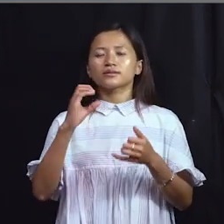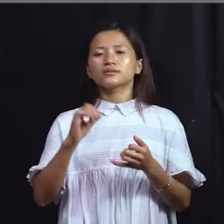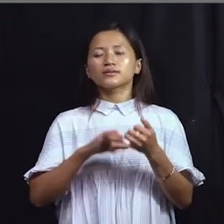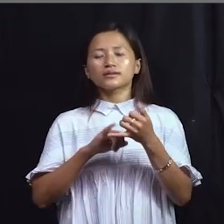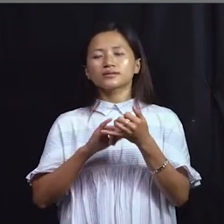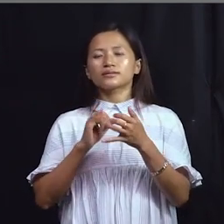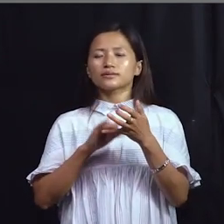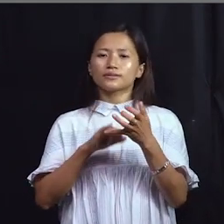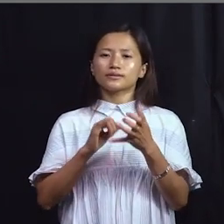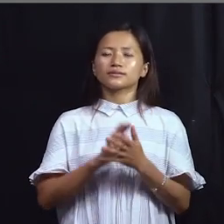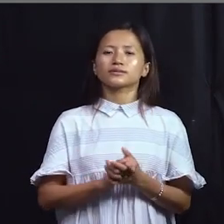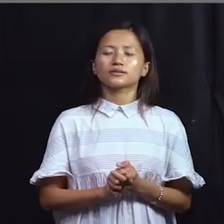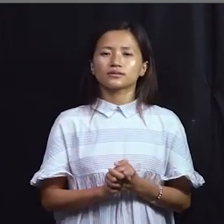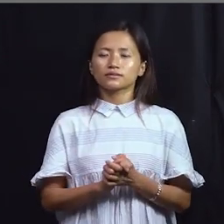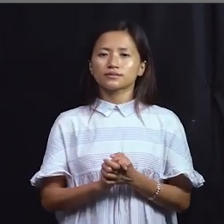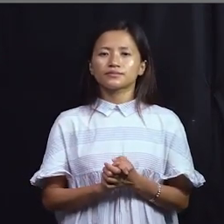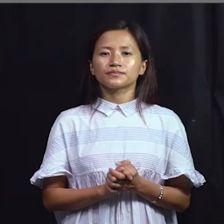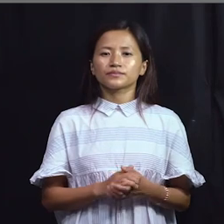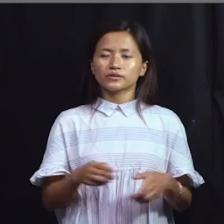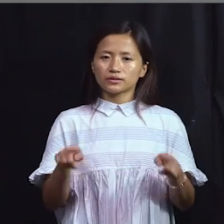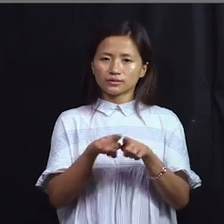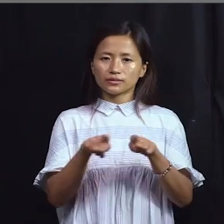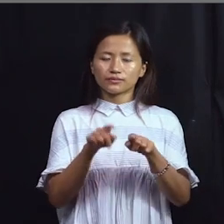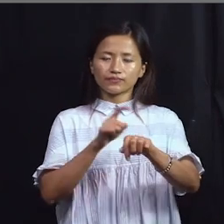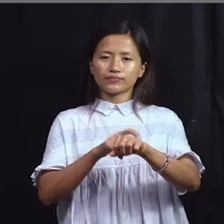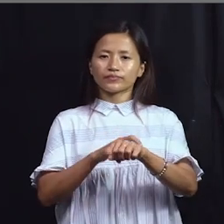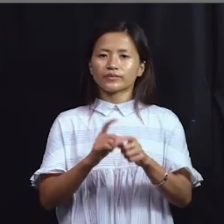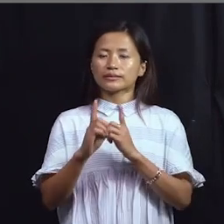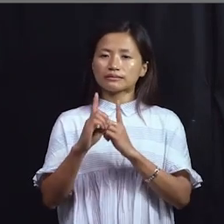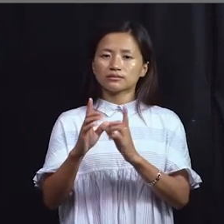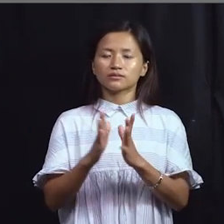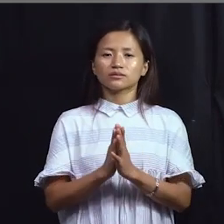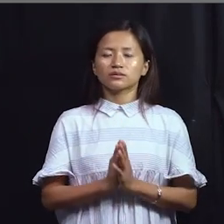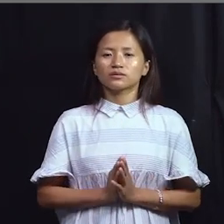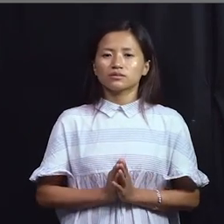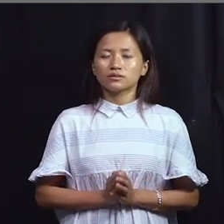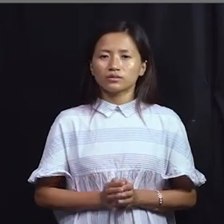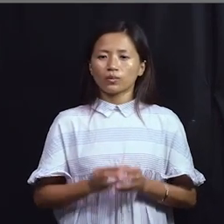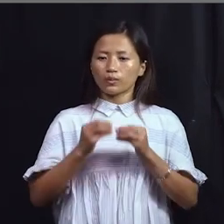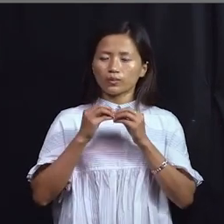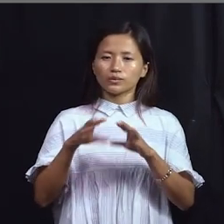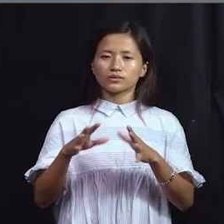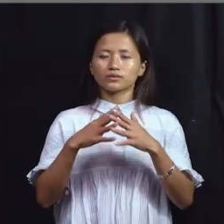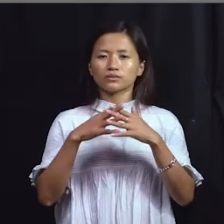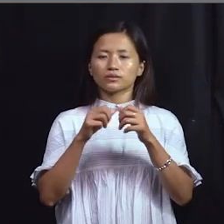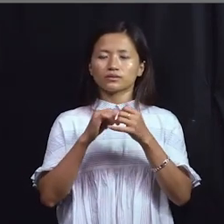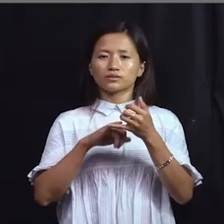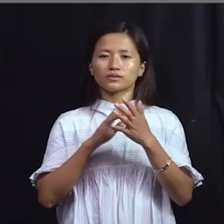to creation of liability. At the same time, it will also lead to wastage or maybe